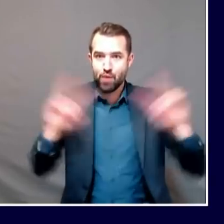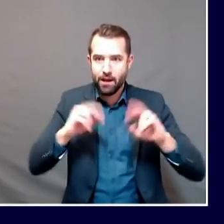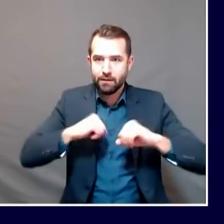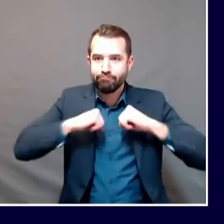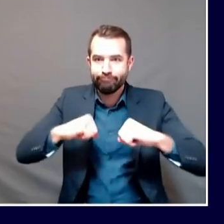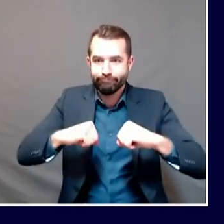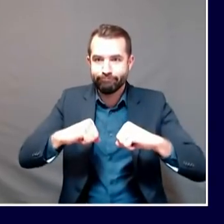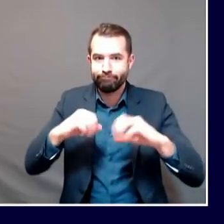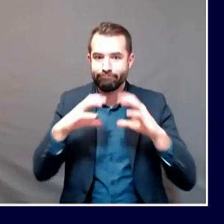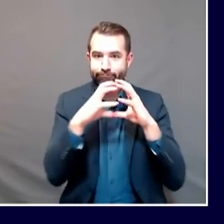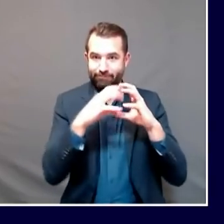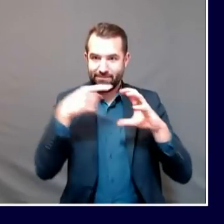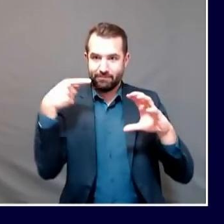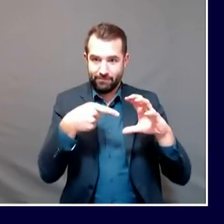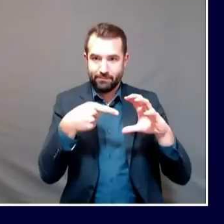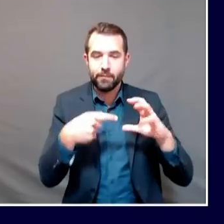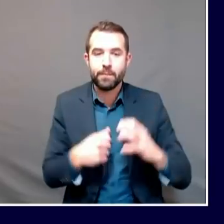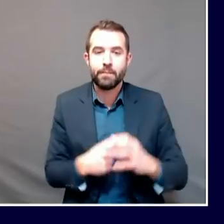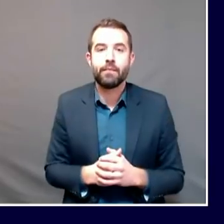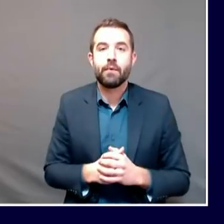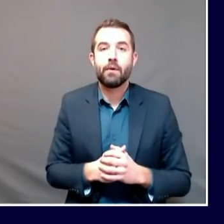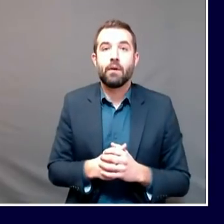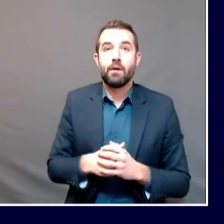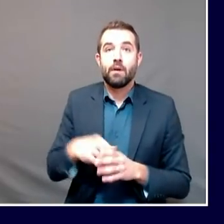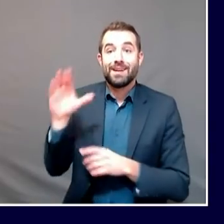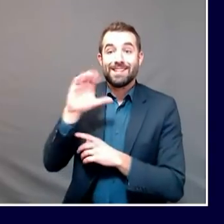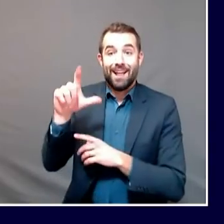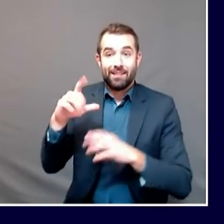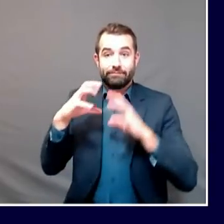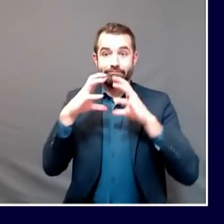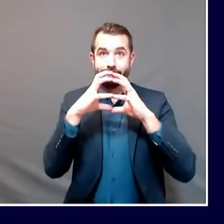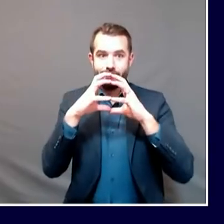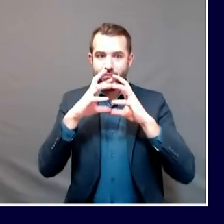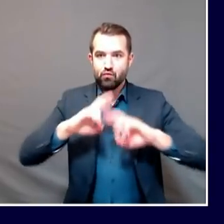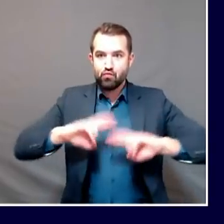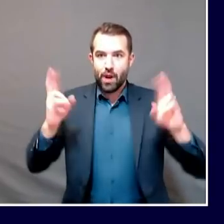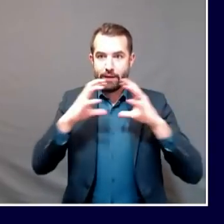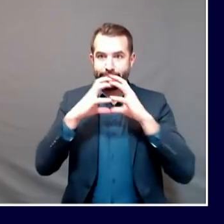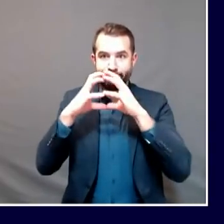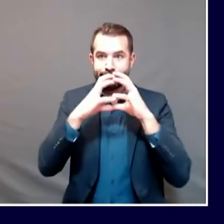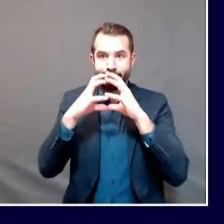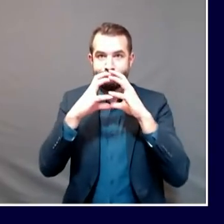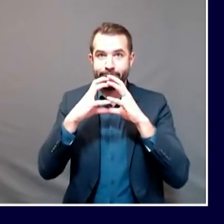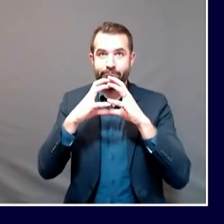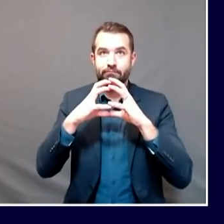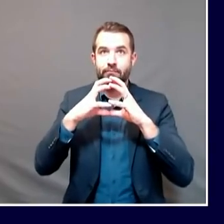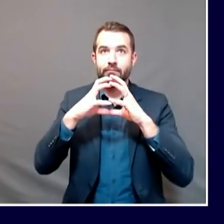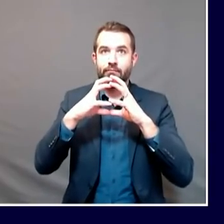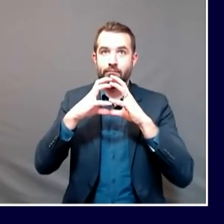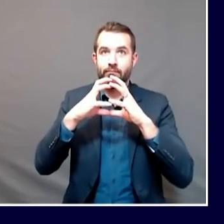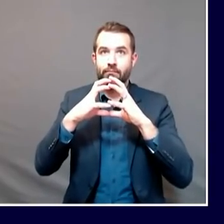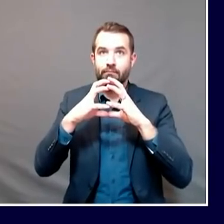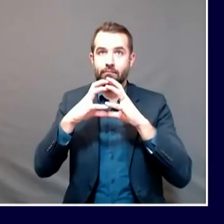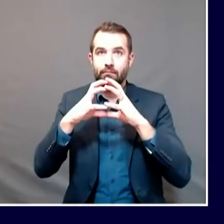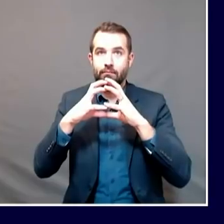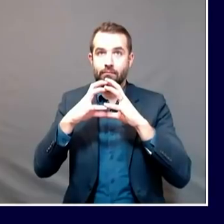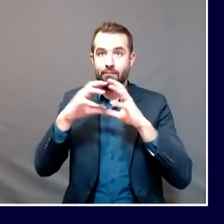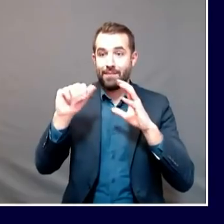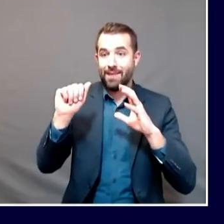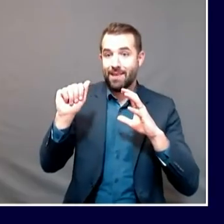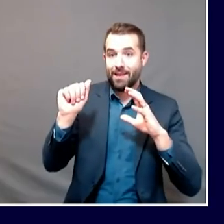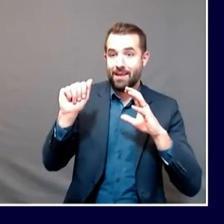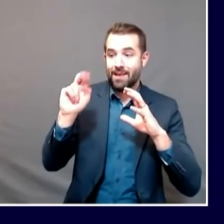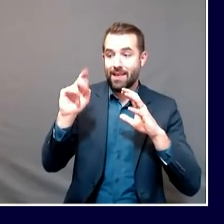protein that our bodies themselves recognize as being potentially associated with the coronavirus, and